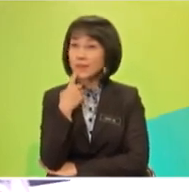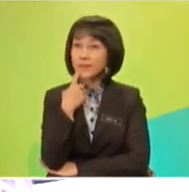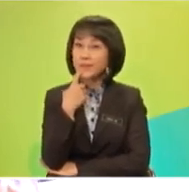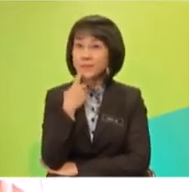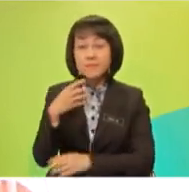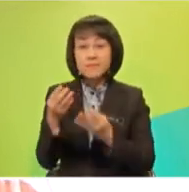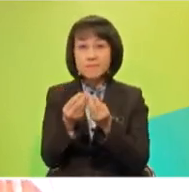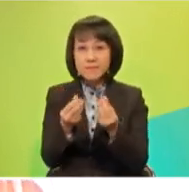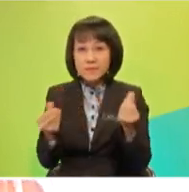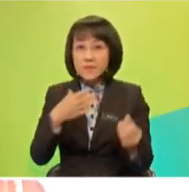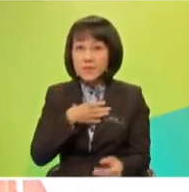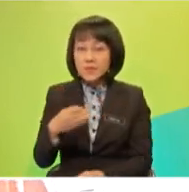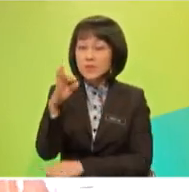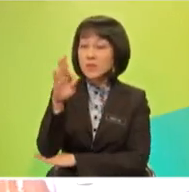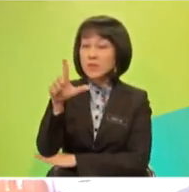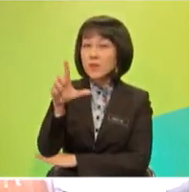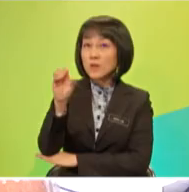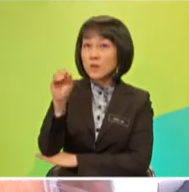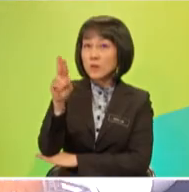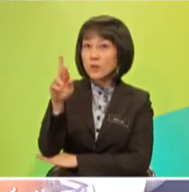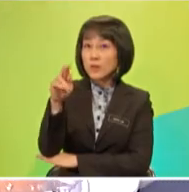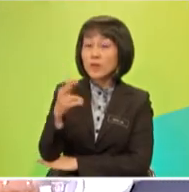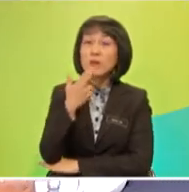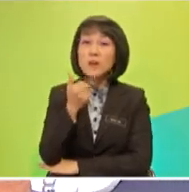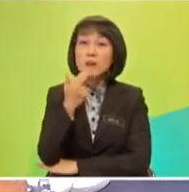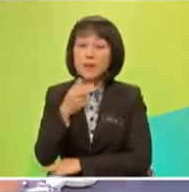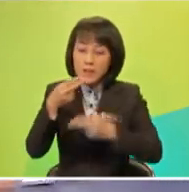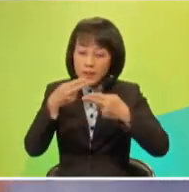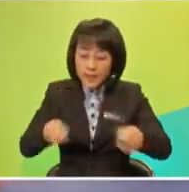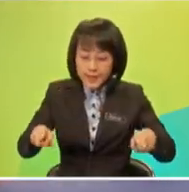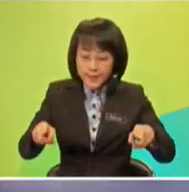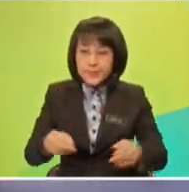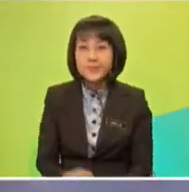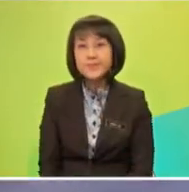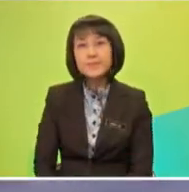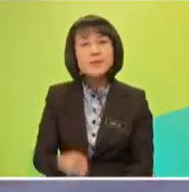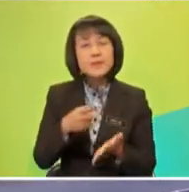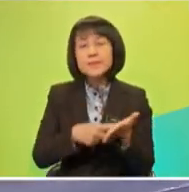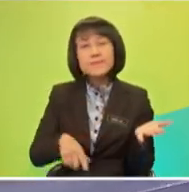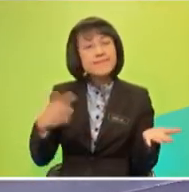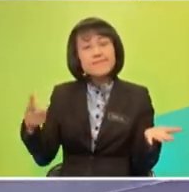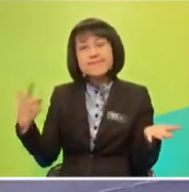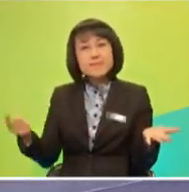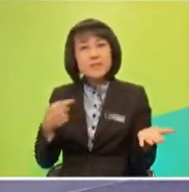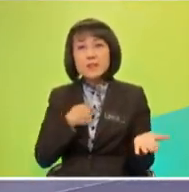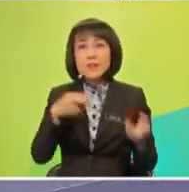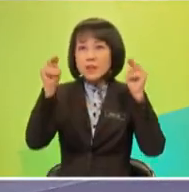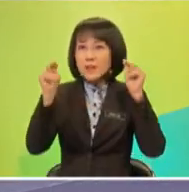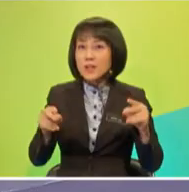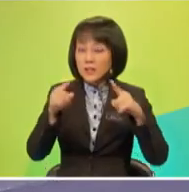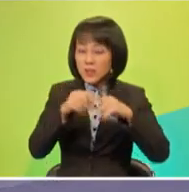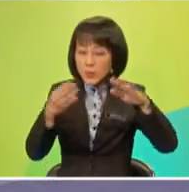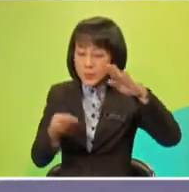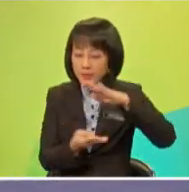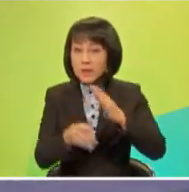flour, sugar. I have eggs here. What else do I need to bake a